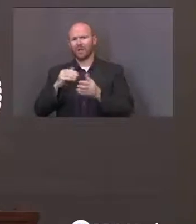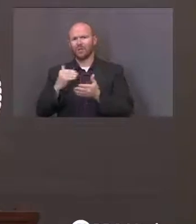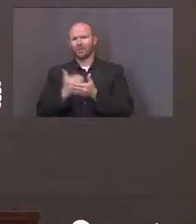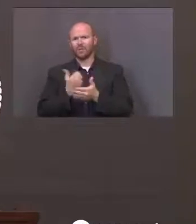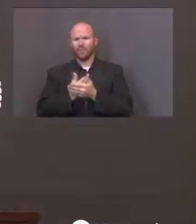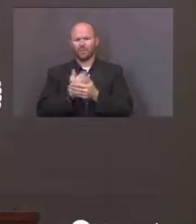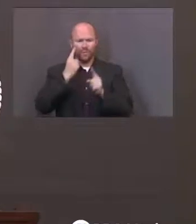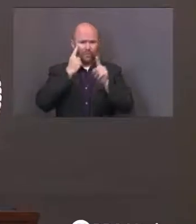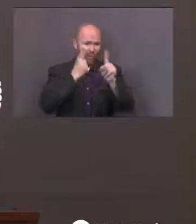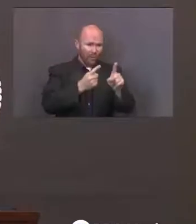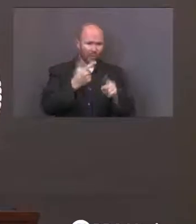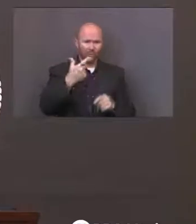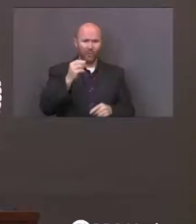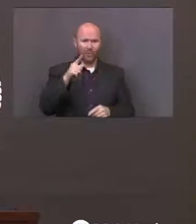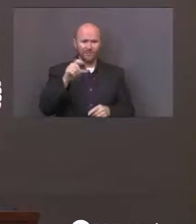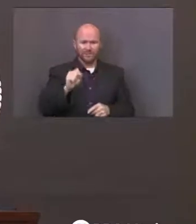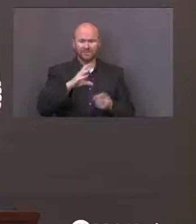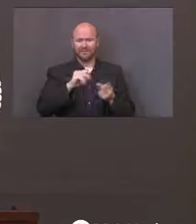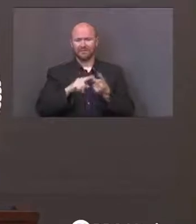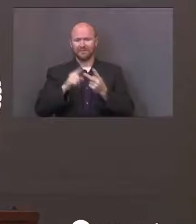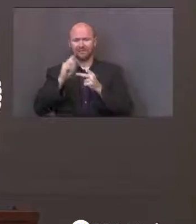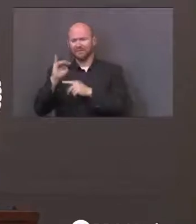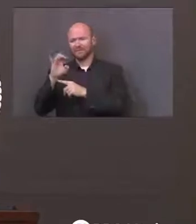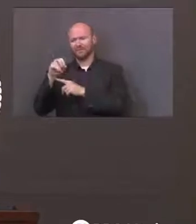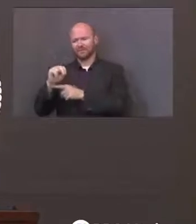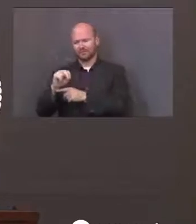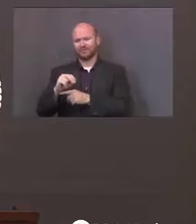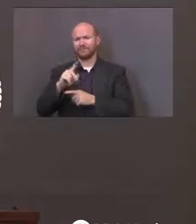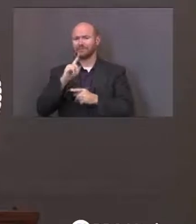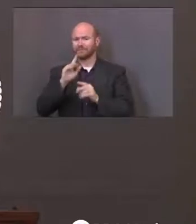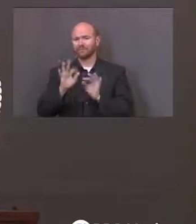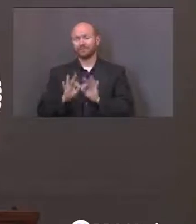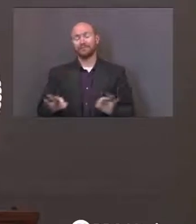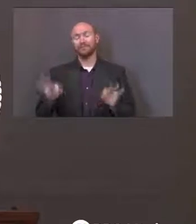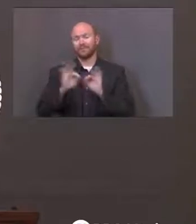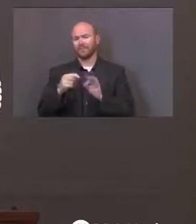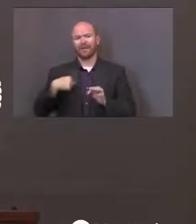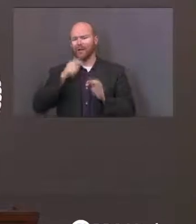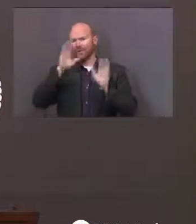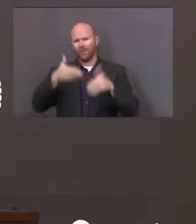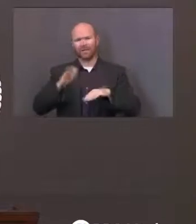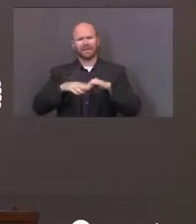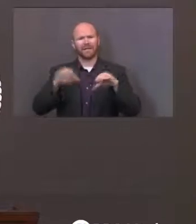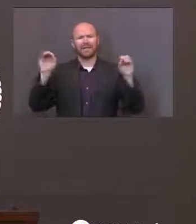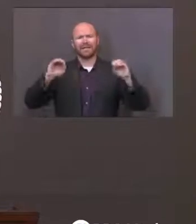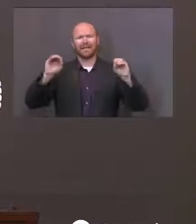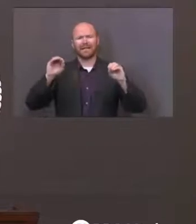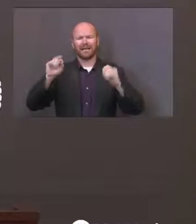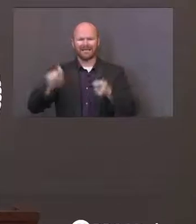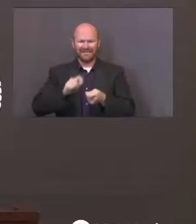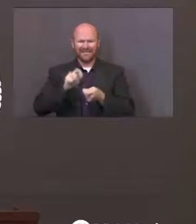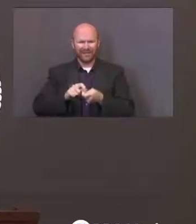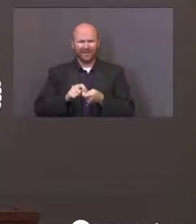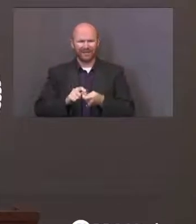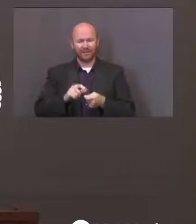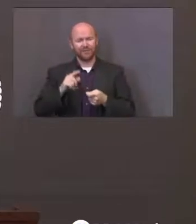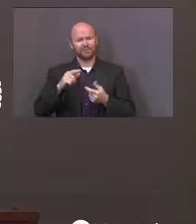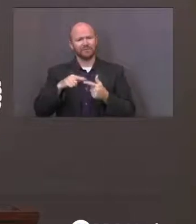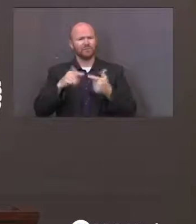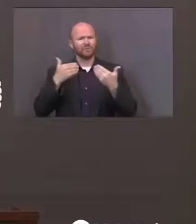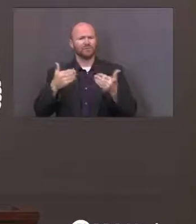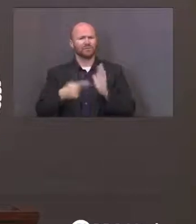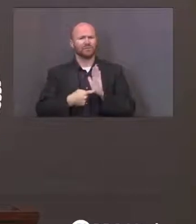and mission, it's very important that we don't focus on any one particular. And maybe to illustrate that, let